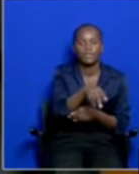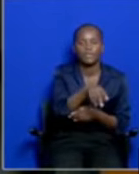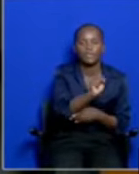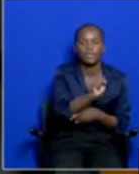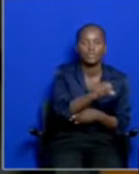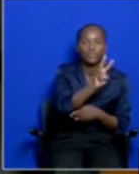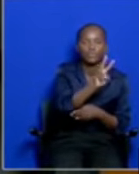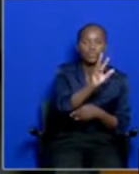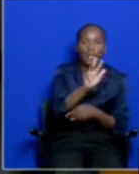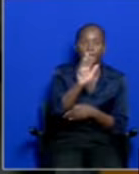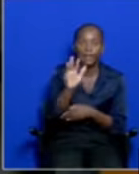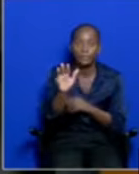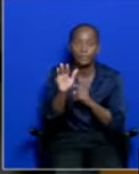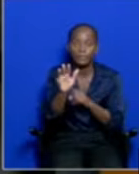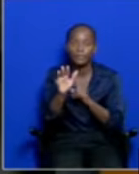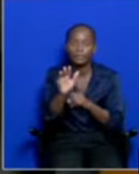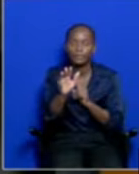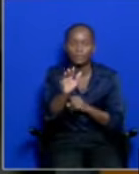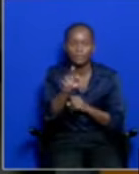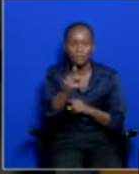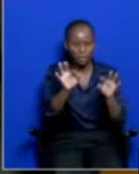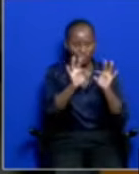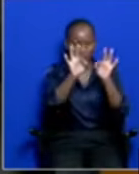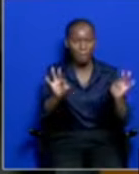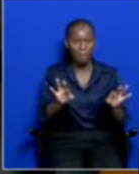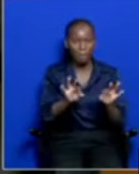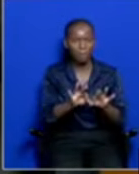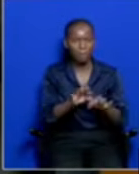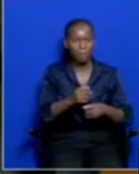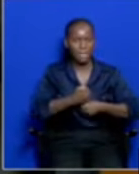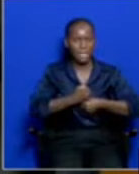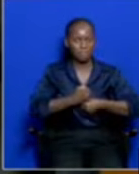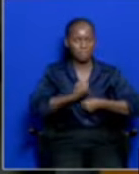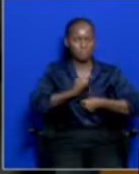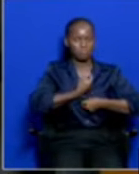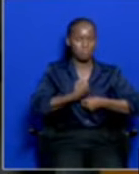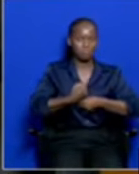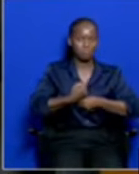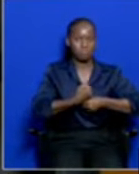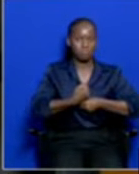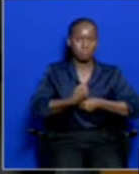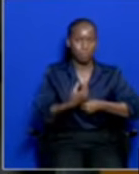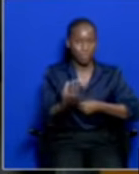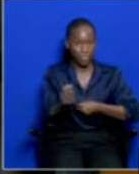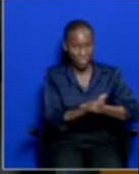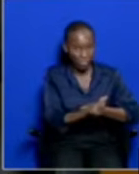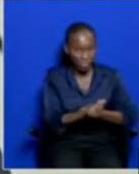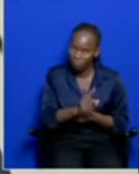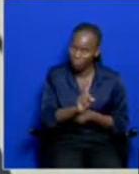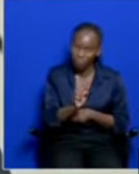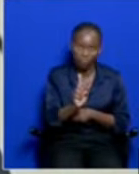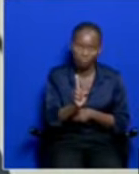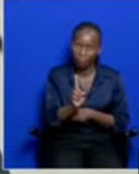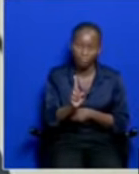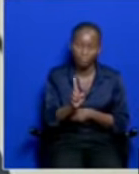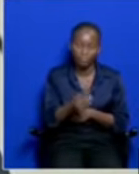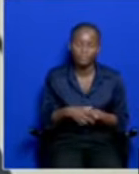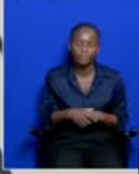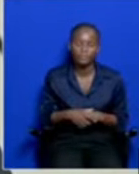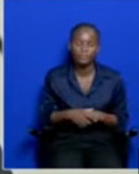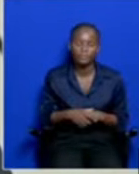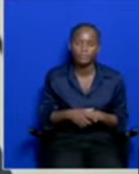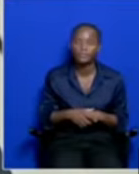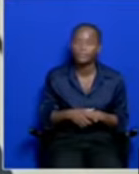forms to themselves as SAPS members. So in this matter of cashier stalls,